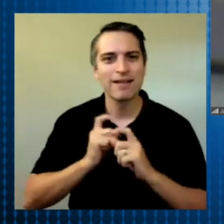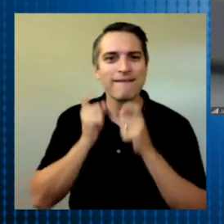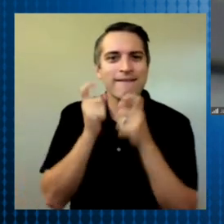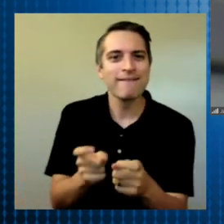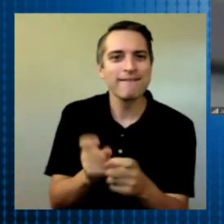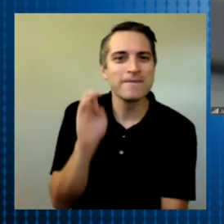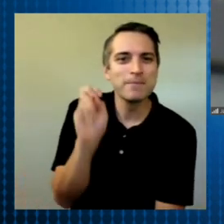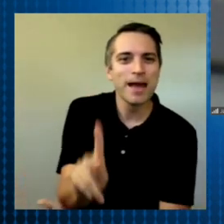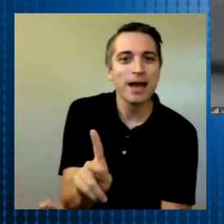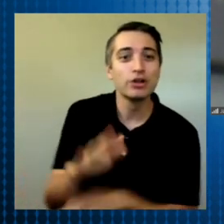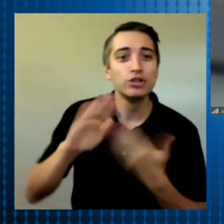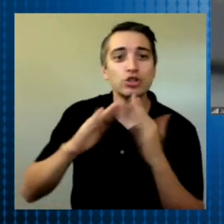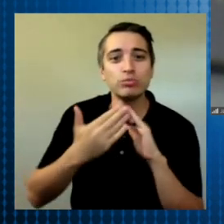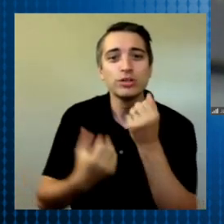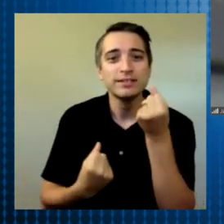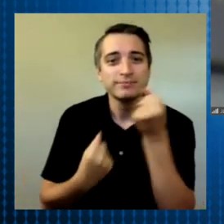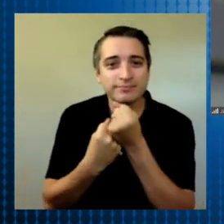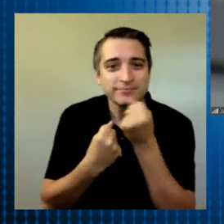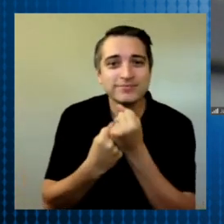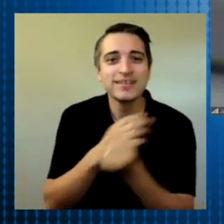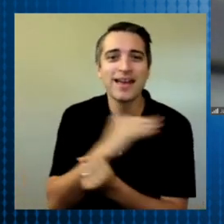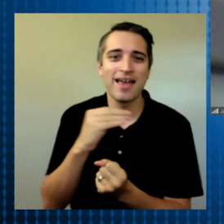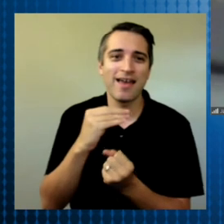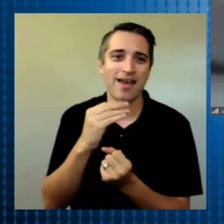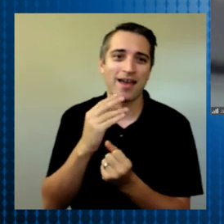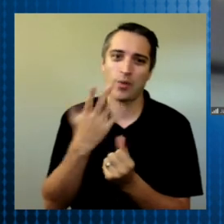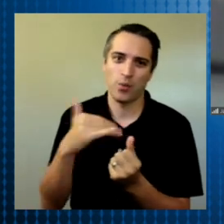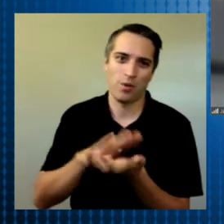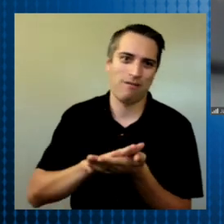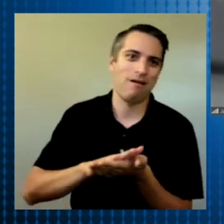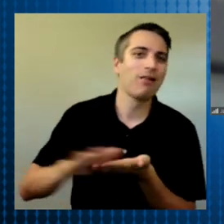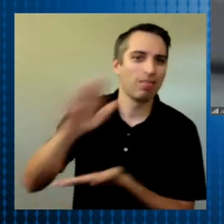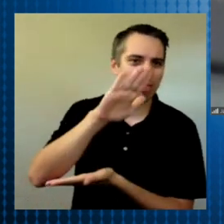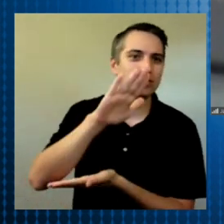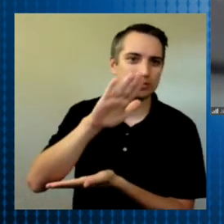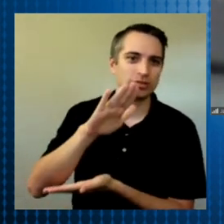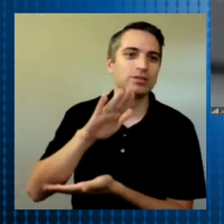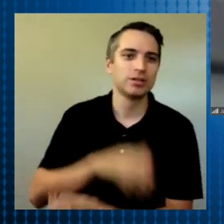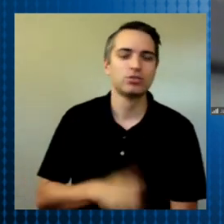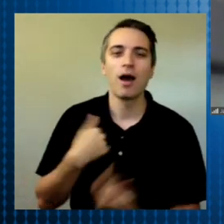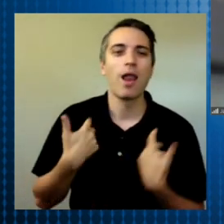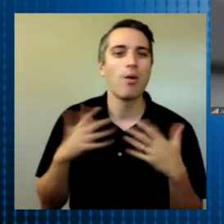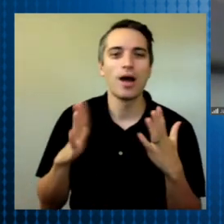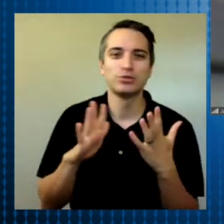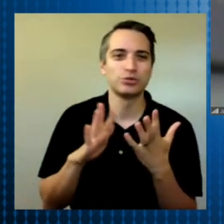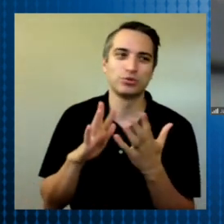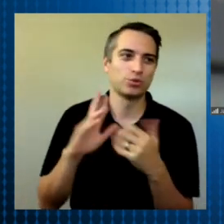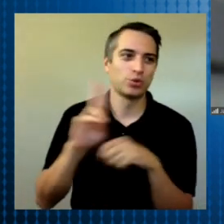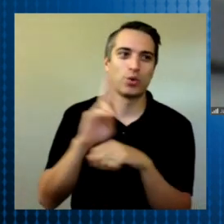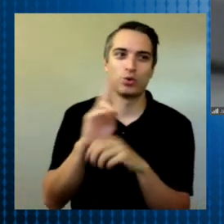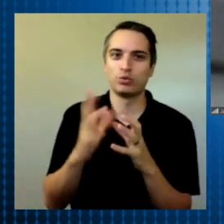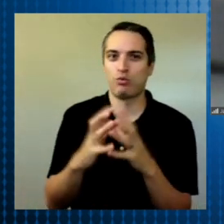of community advocacy and higher education, because those things have changed my life so much. So I won't draw out the time. I just want to say thank you, thank you, and thank